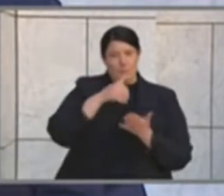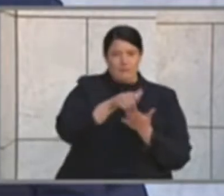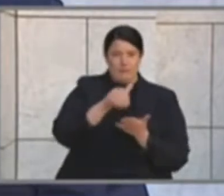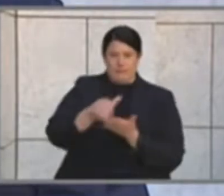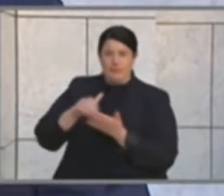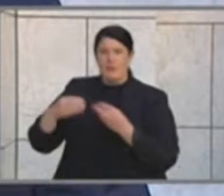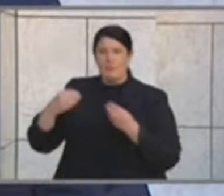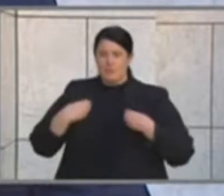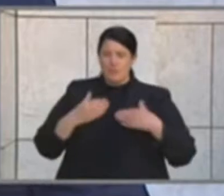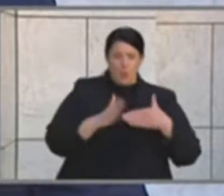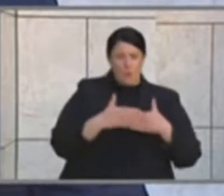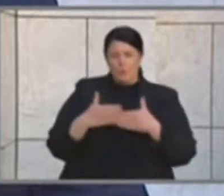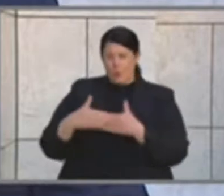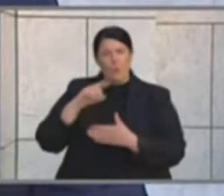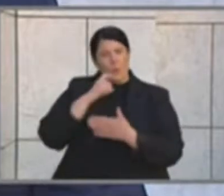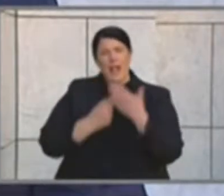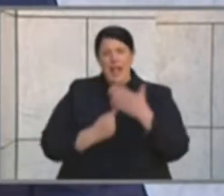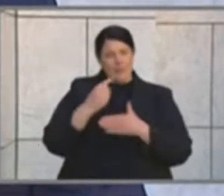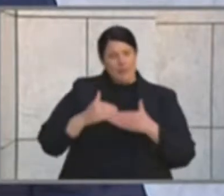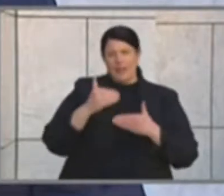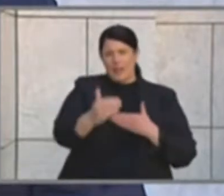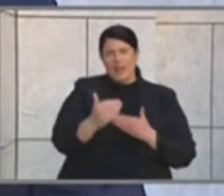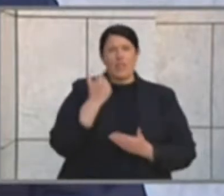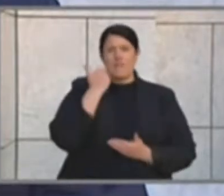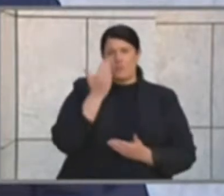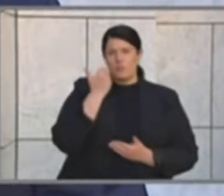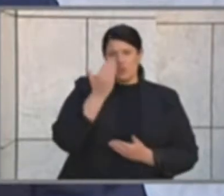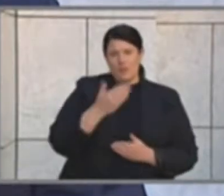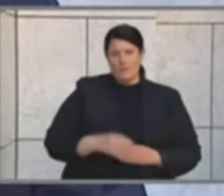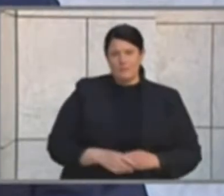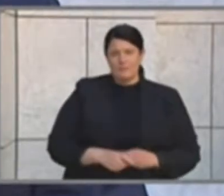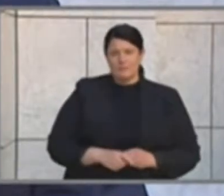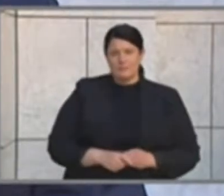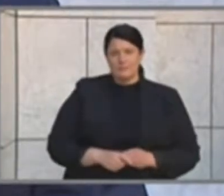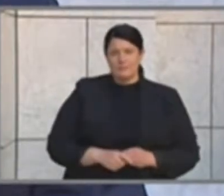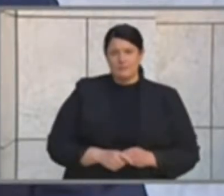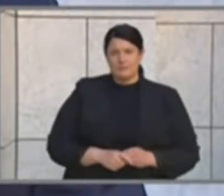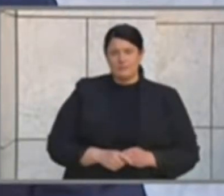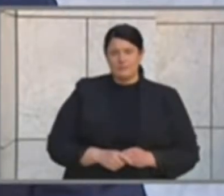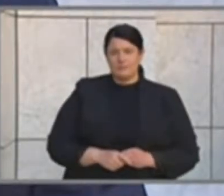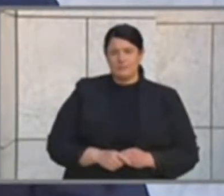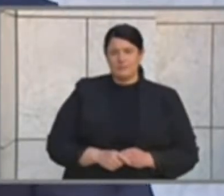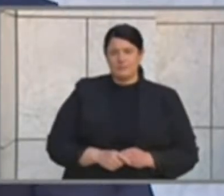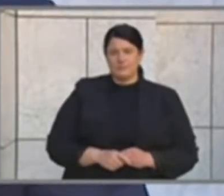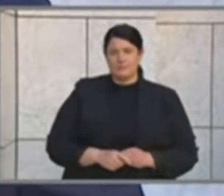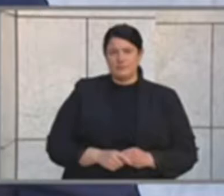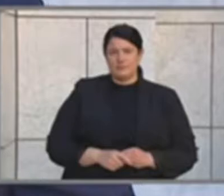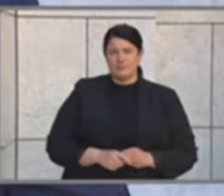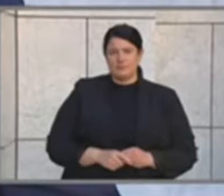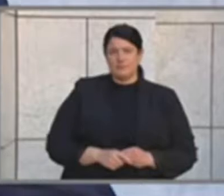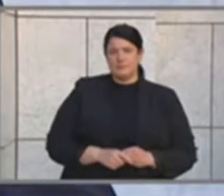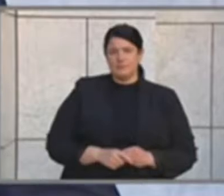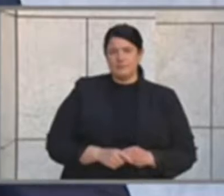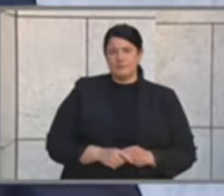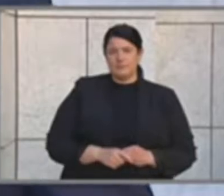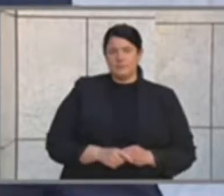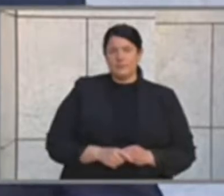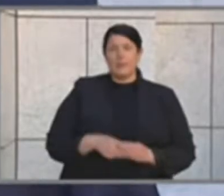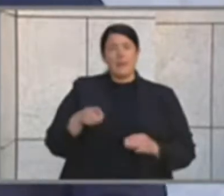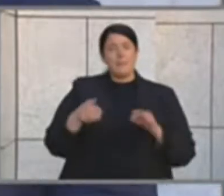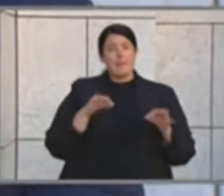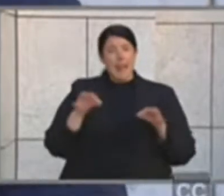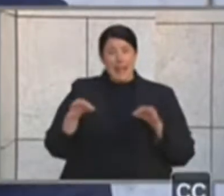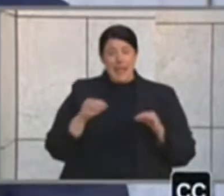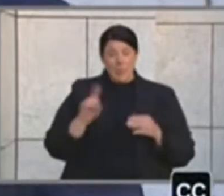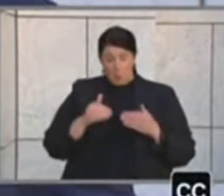vital in the months ahead as Australia works its way through. But a key component of the plan